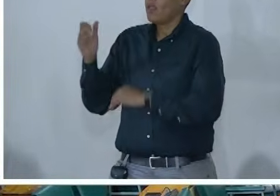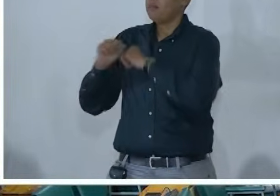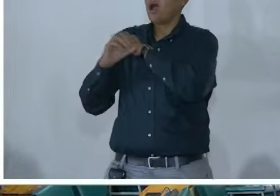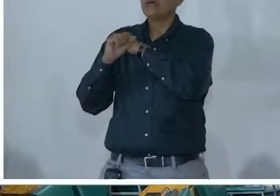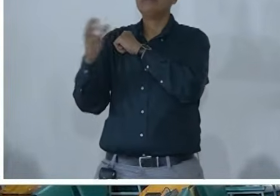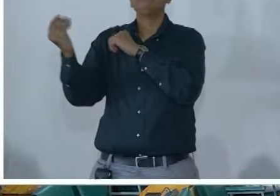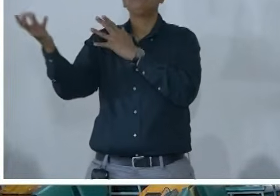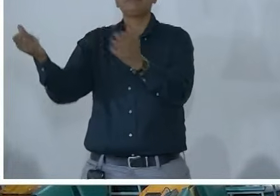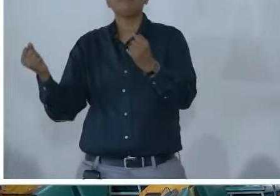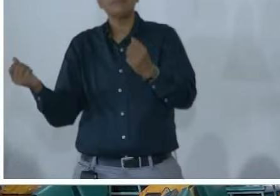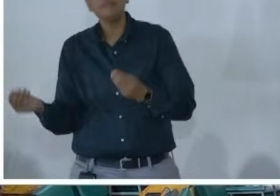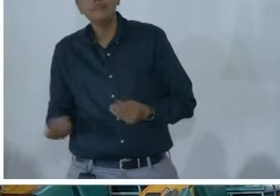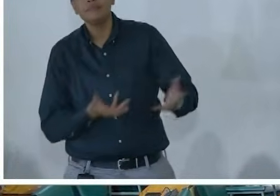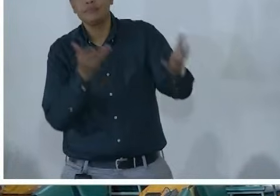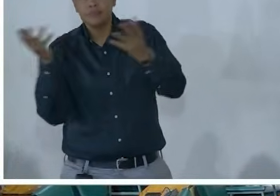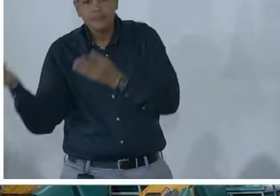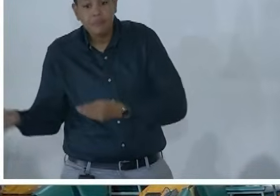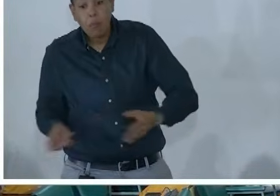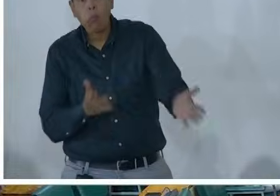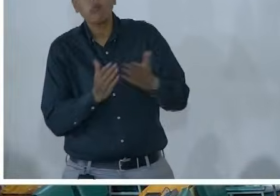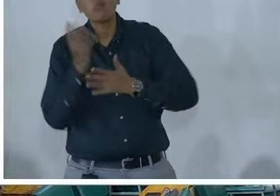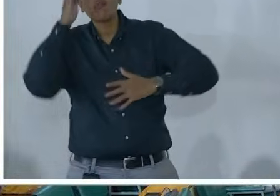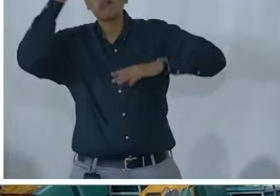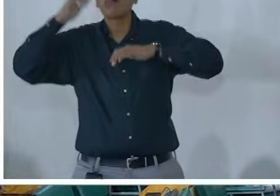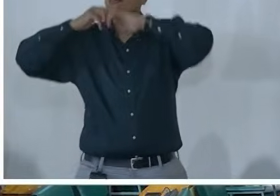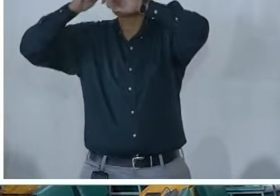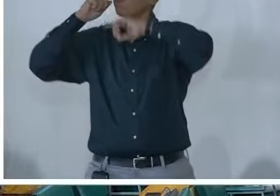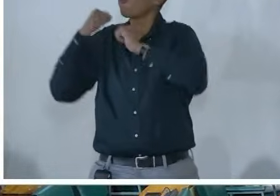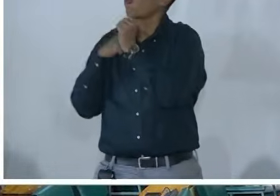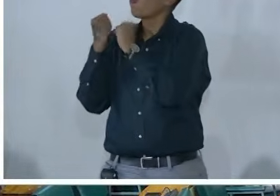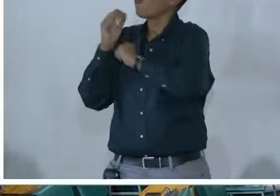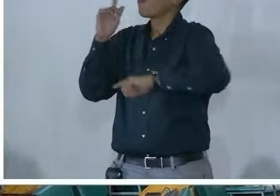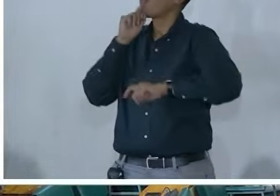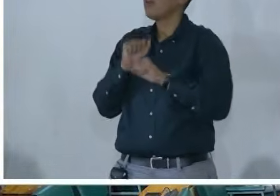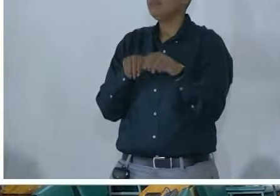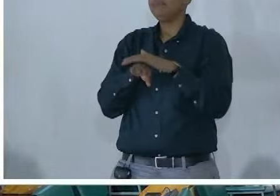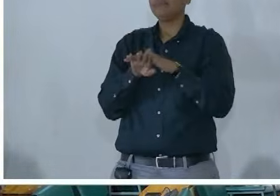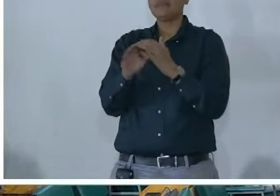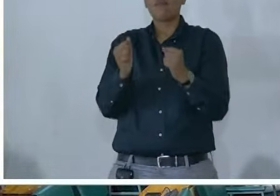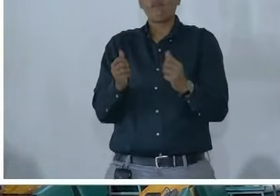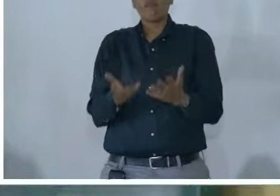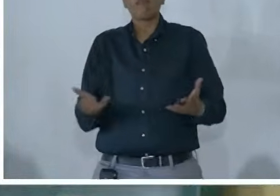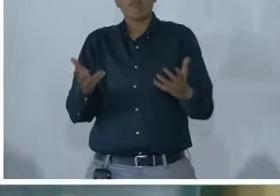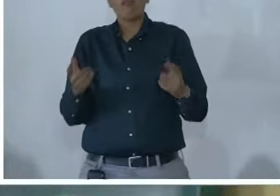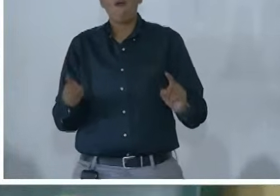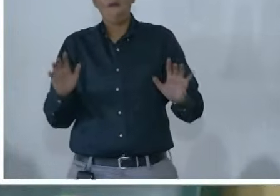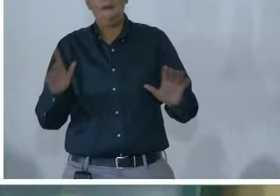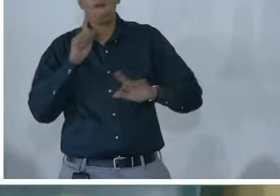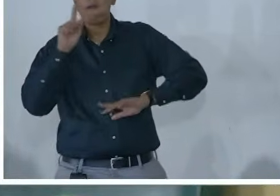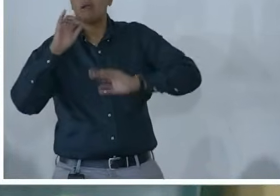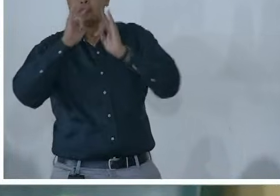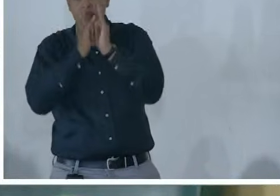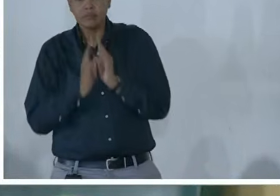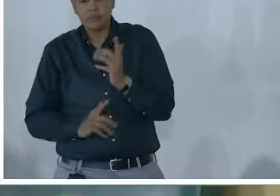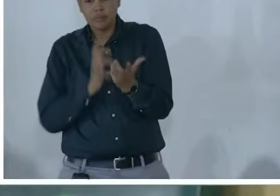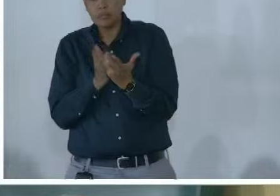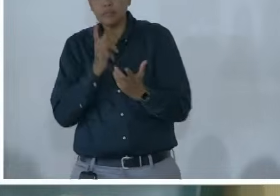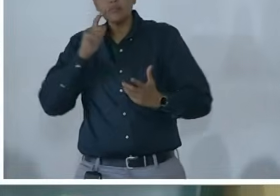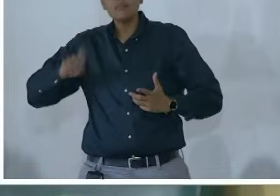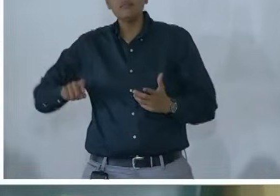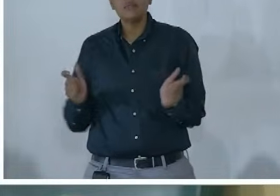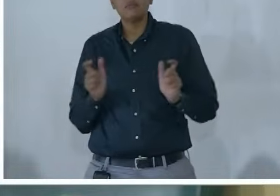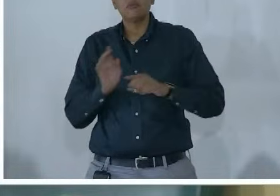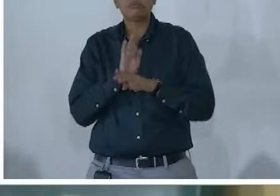channels. Madam Speaker, by creating a structured, accessible platform tailored to the needs of